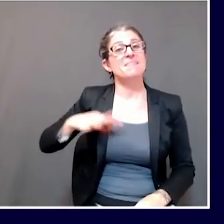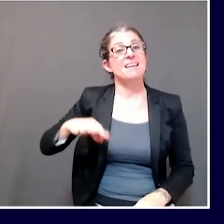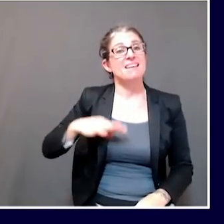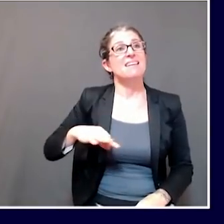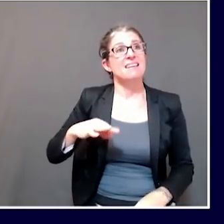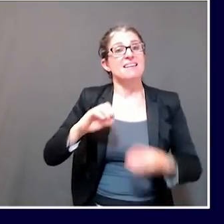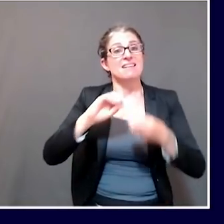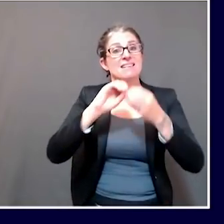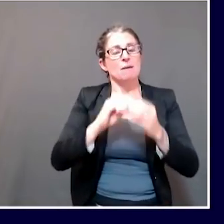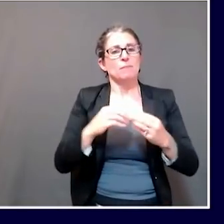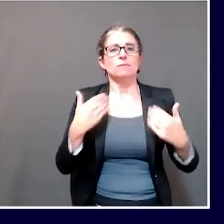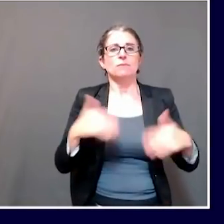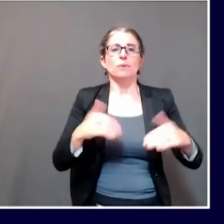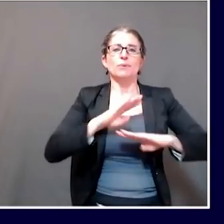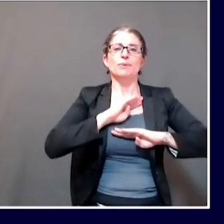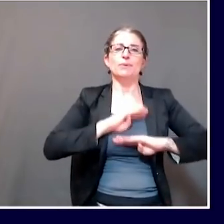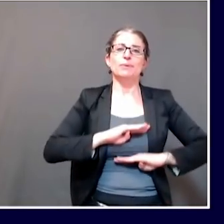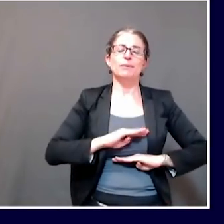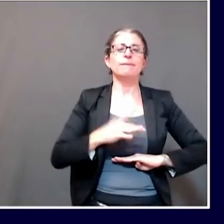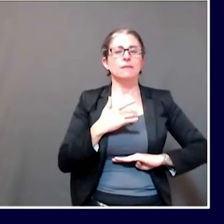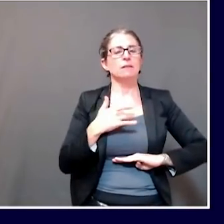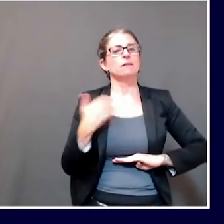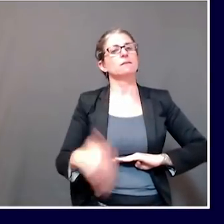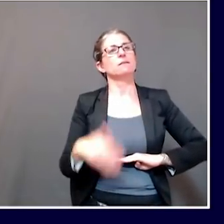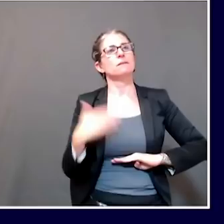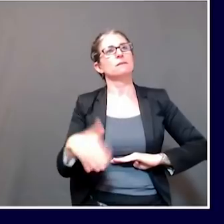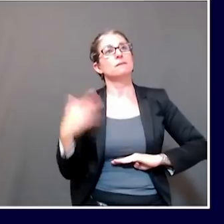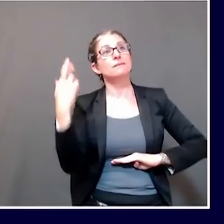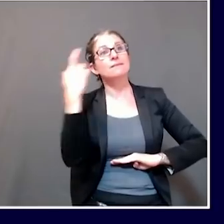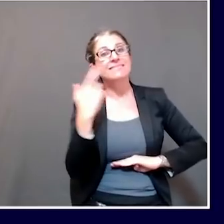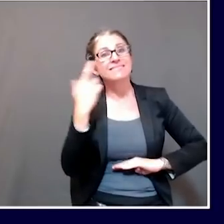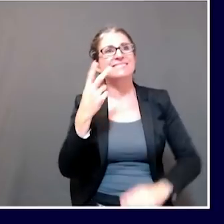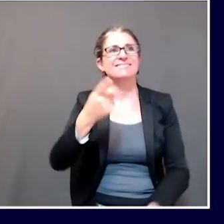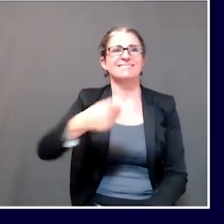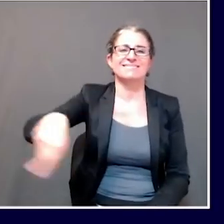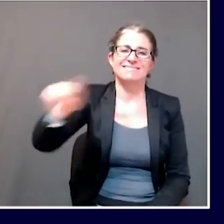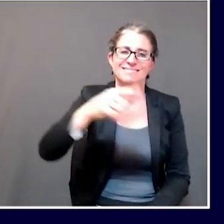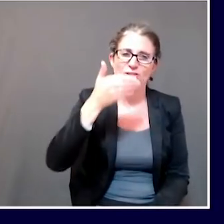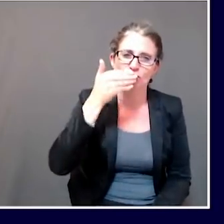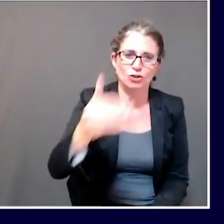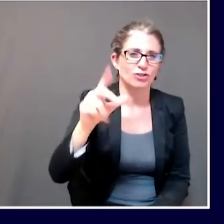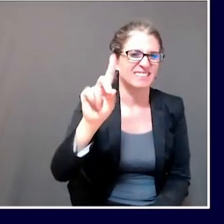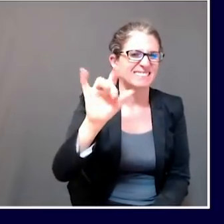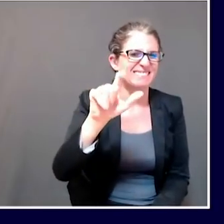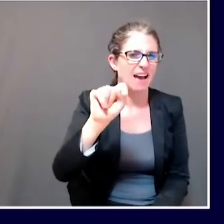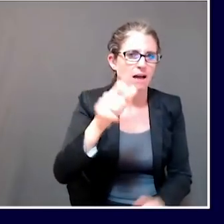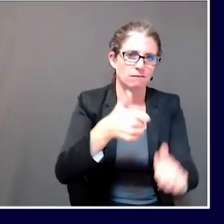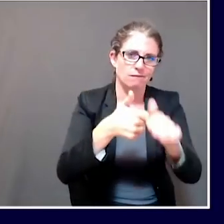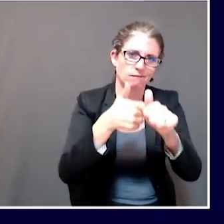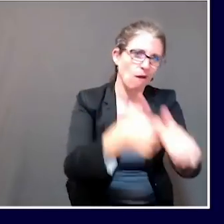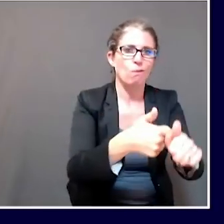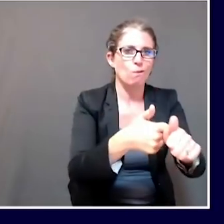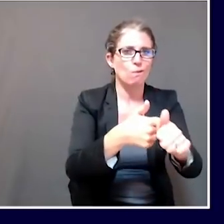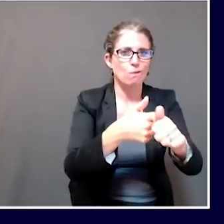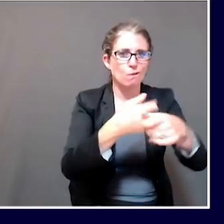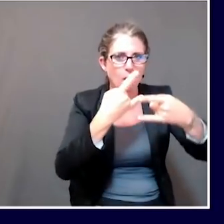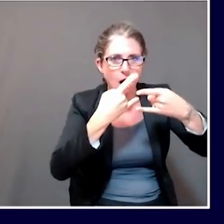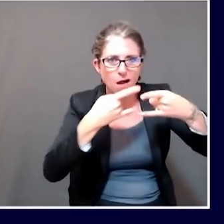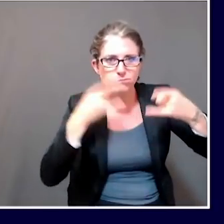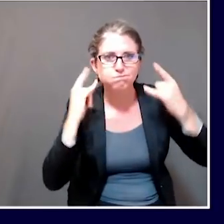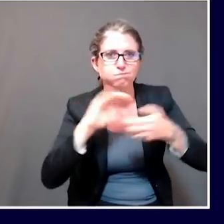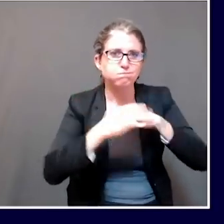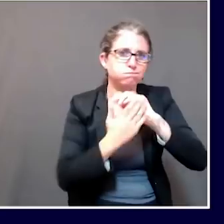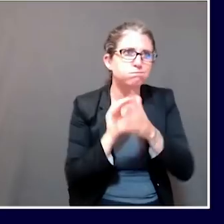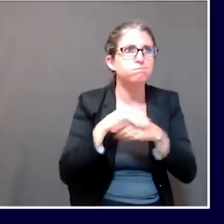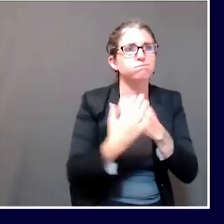encouraging is because of that strict diet that all of us have been sticking to. Now, diets are not fun, as Patrick